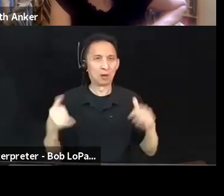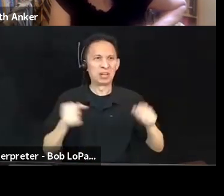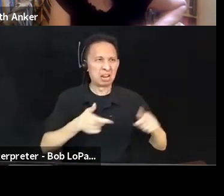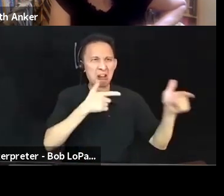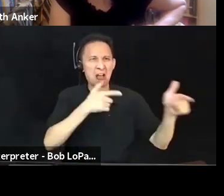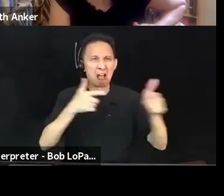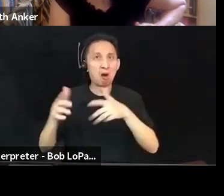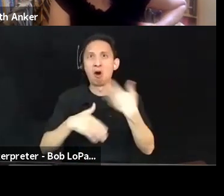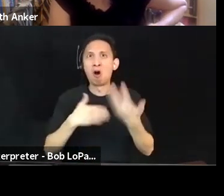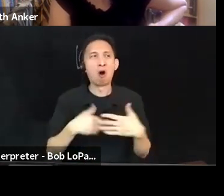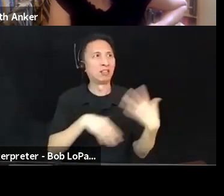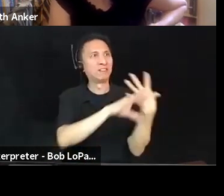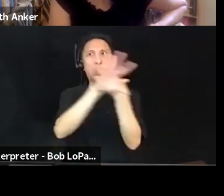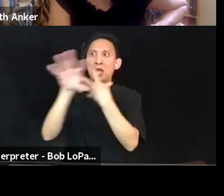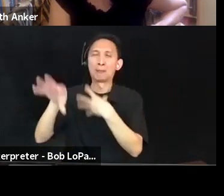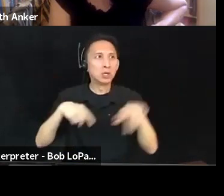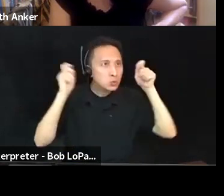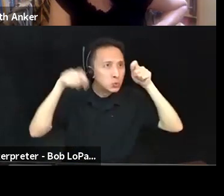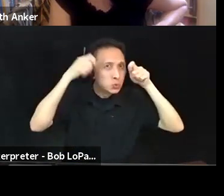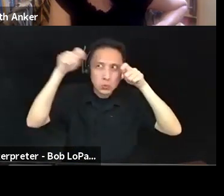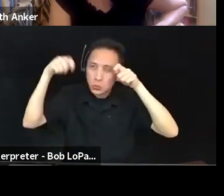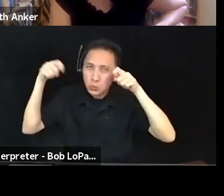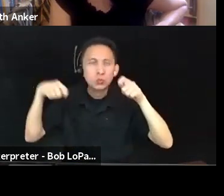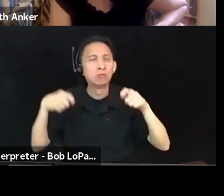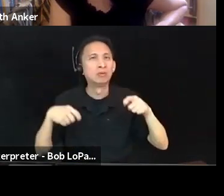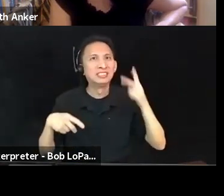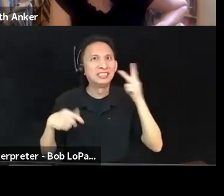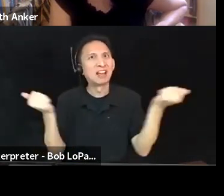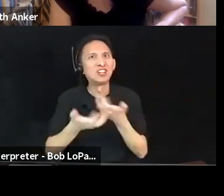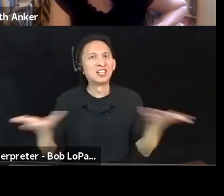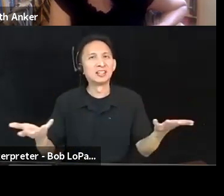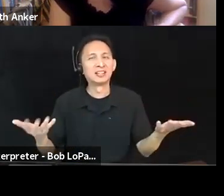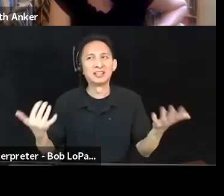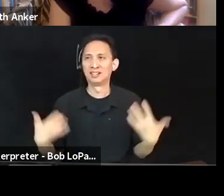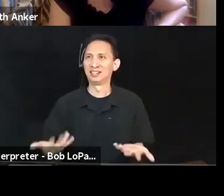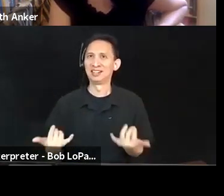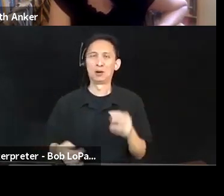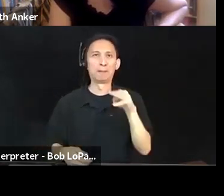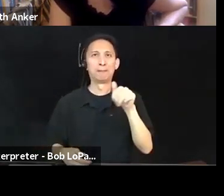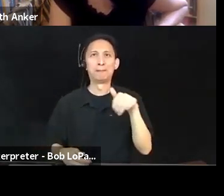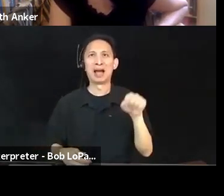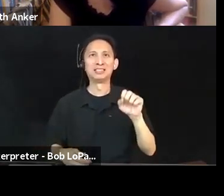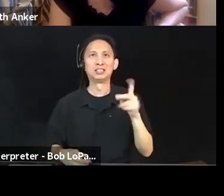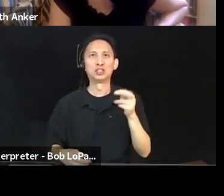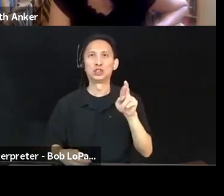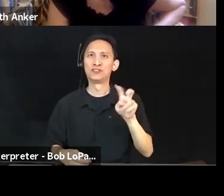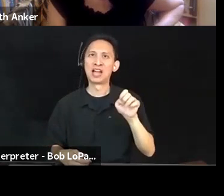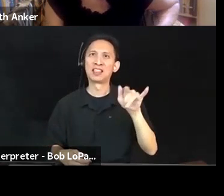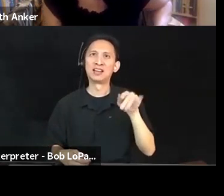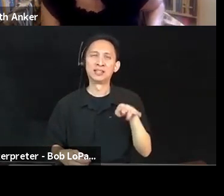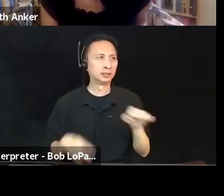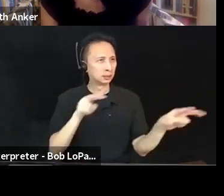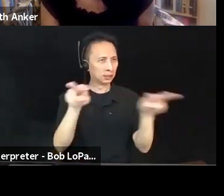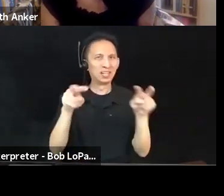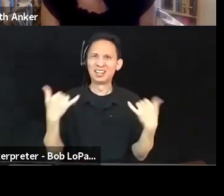the video cameras in the world upon them. And I think, in this age of mass surveillance, for bodies to disappear in the thousands and tens